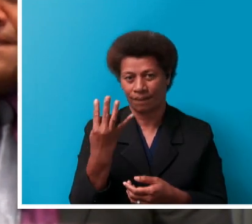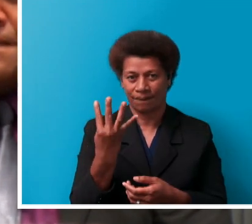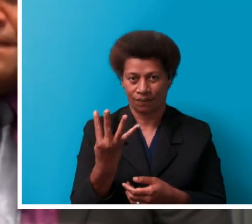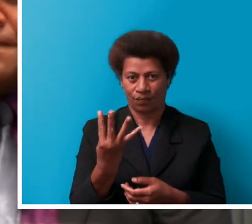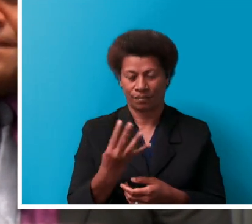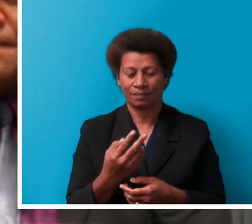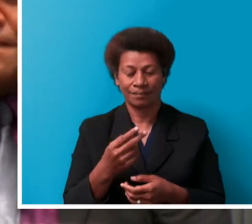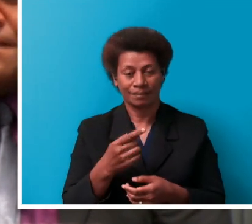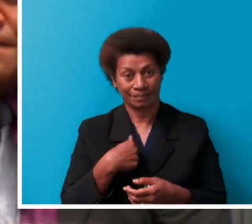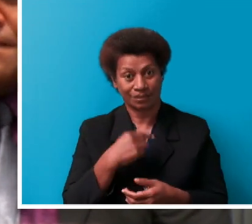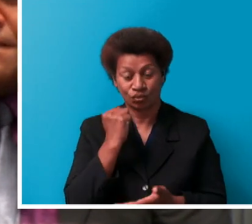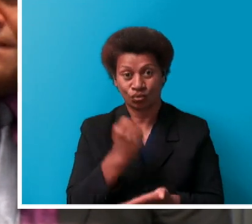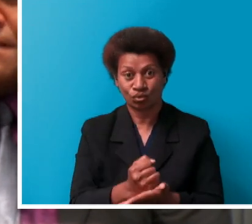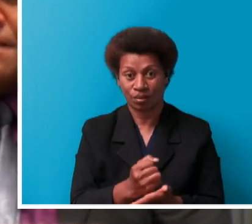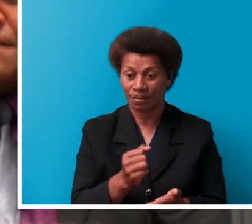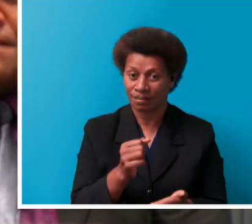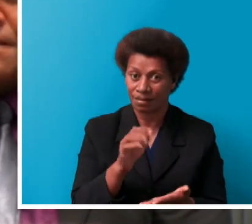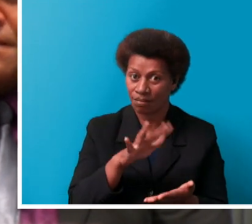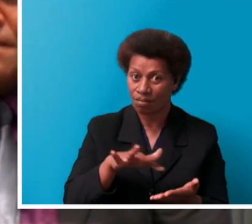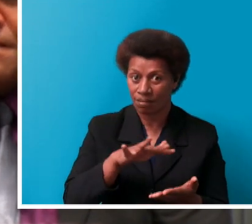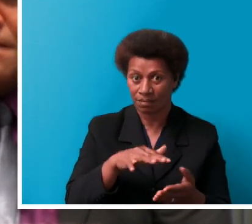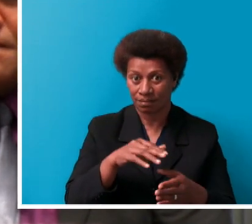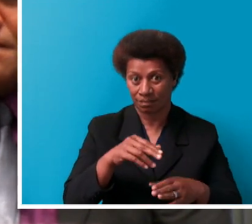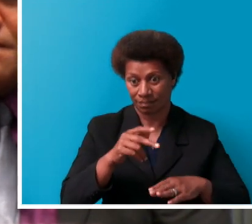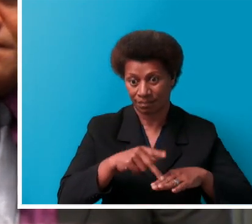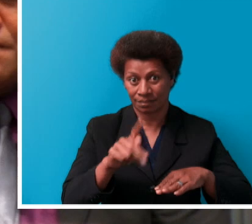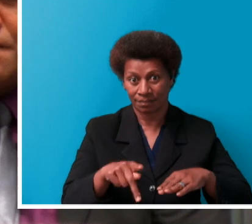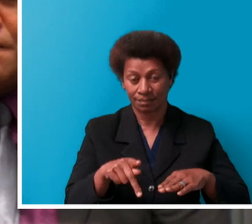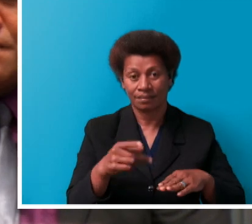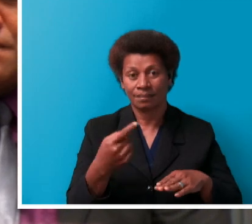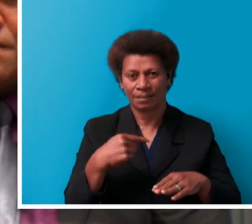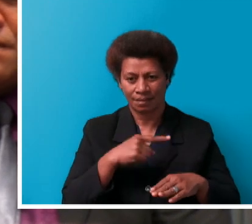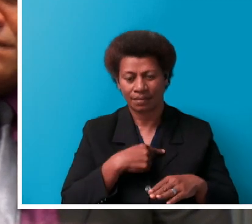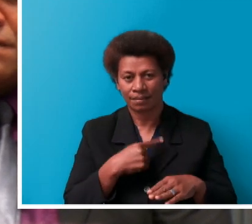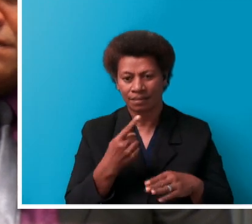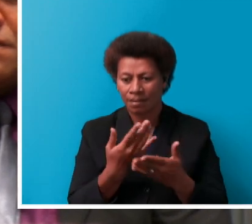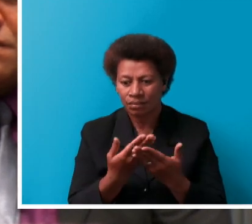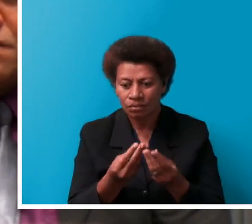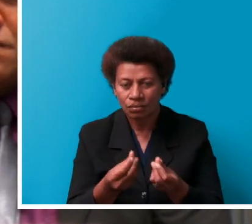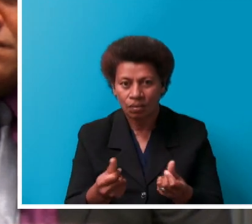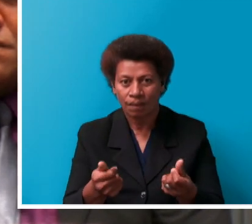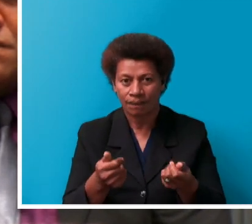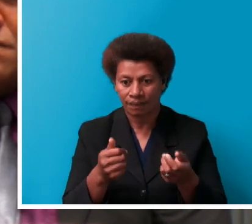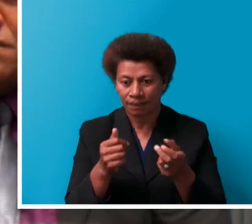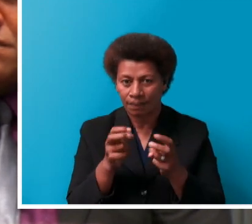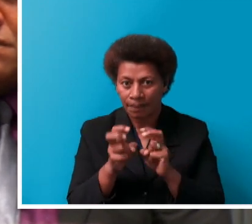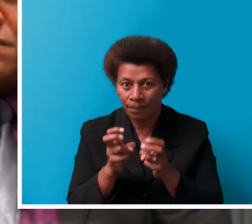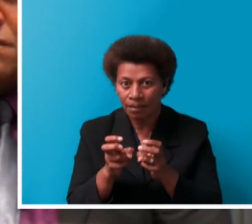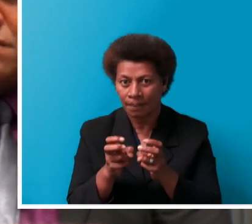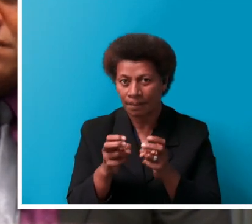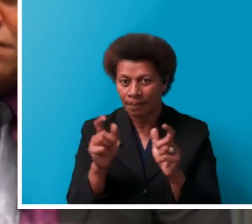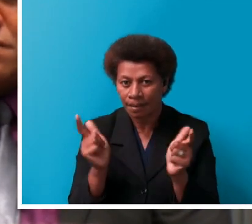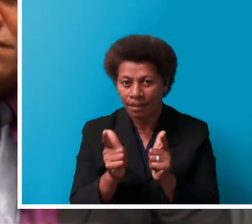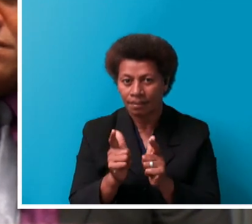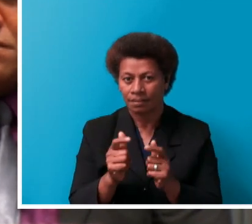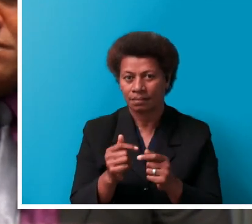House and the people of Fiji that we are working towards treatments to reduce accidents by 50%.